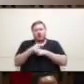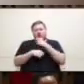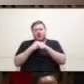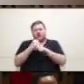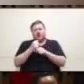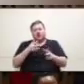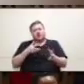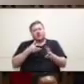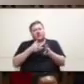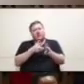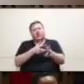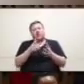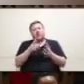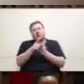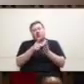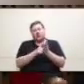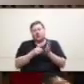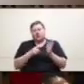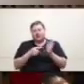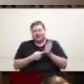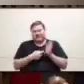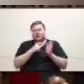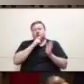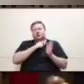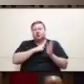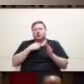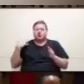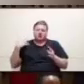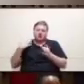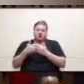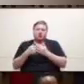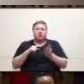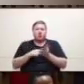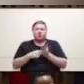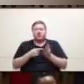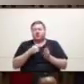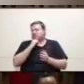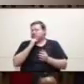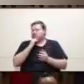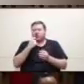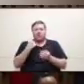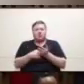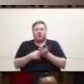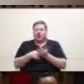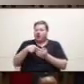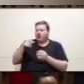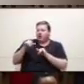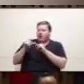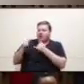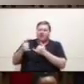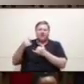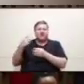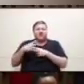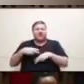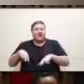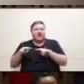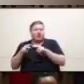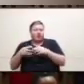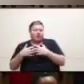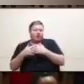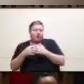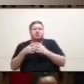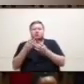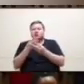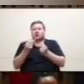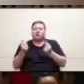legislation. It is true that at some point we were not able to pay the valuer, but that matter has now been resolved. And we had a